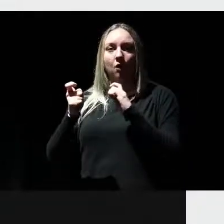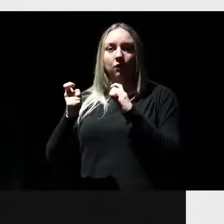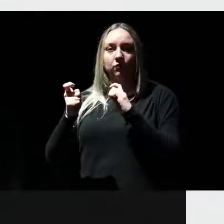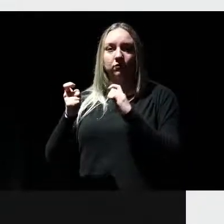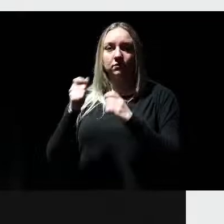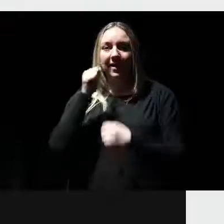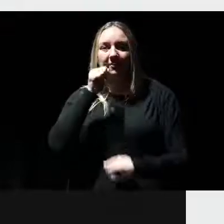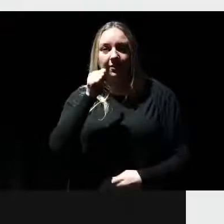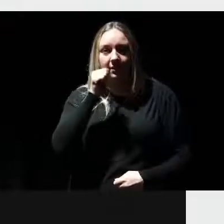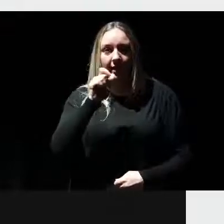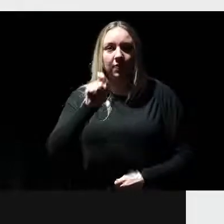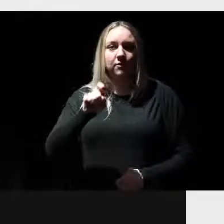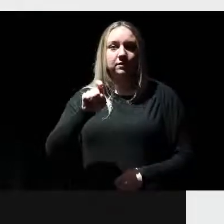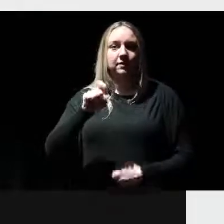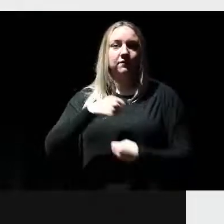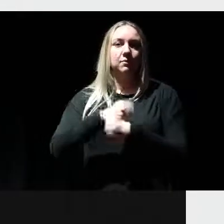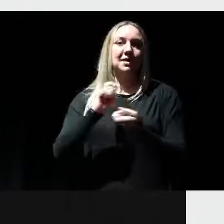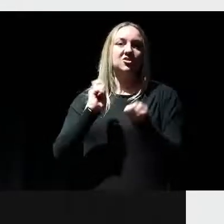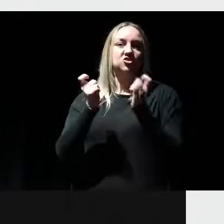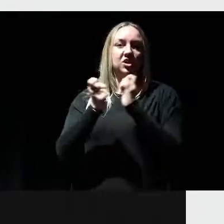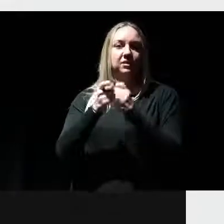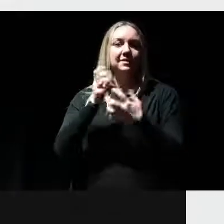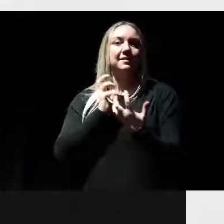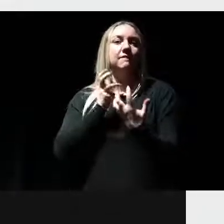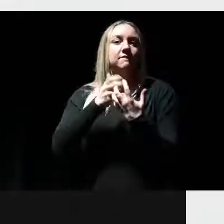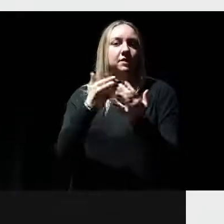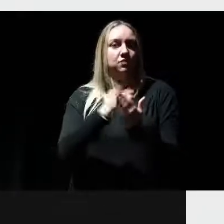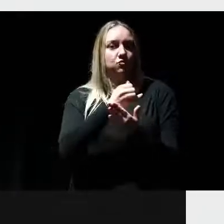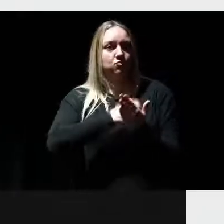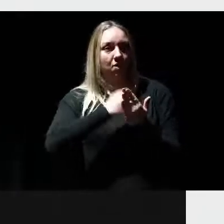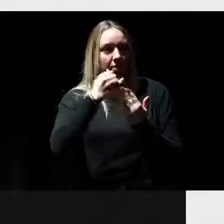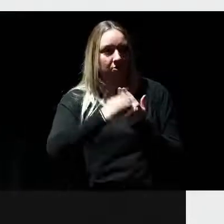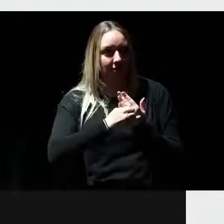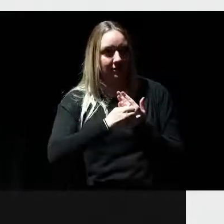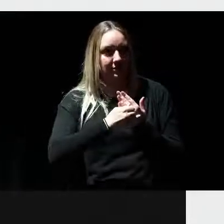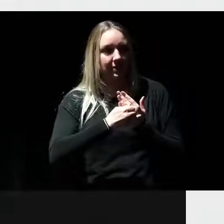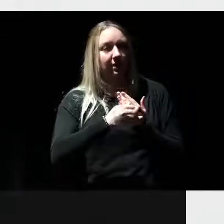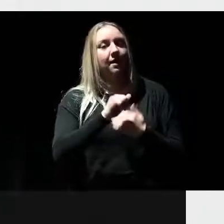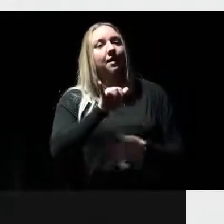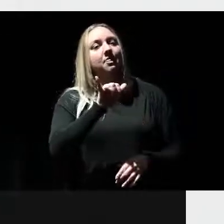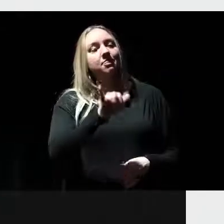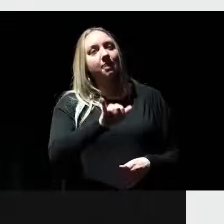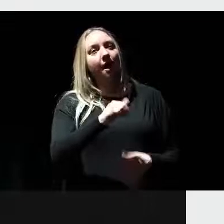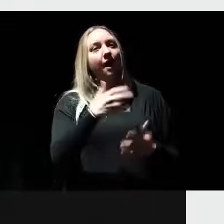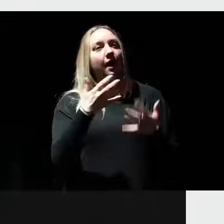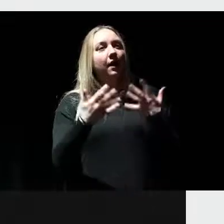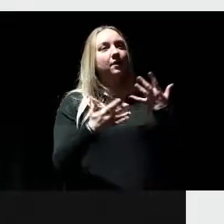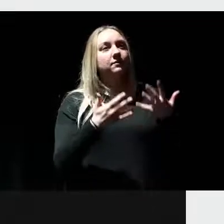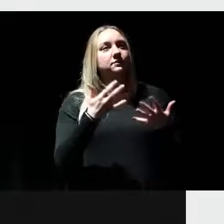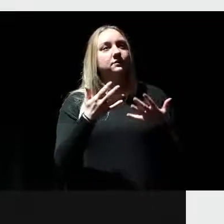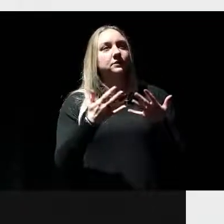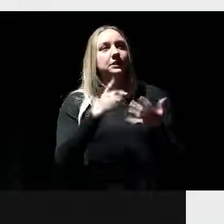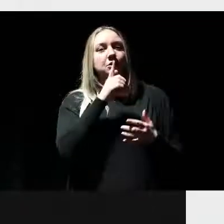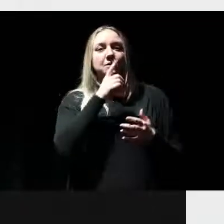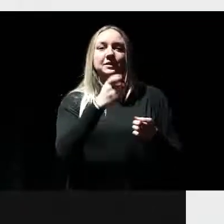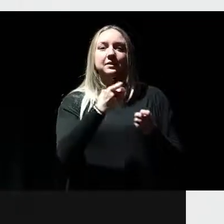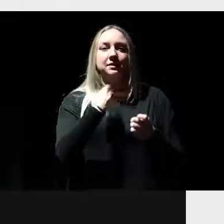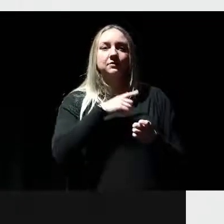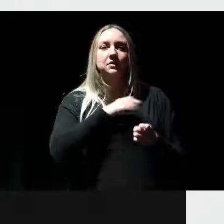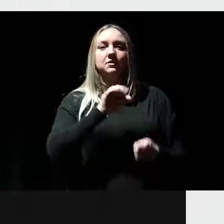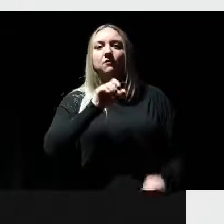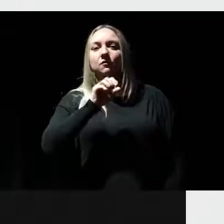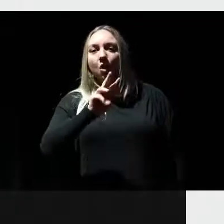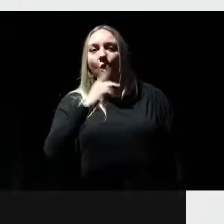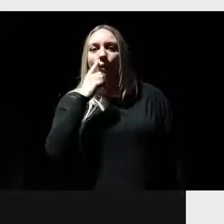along. And that sets up a real cadence to